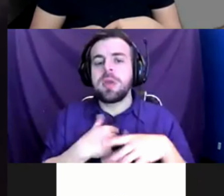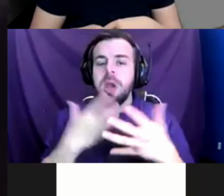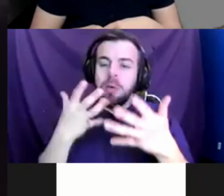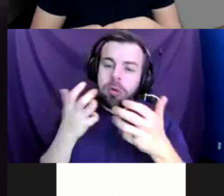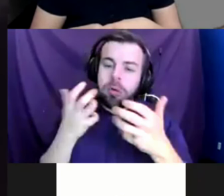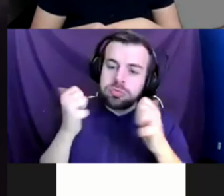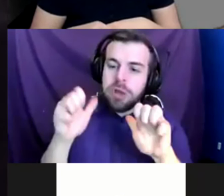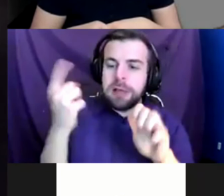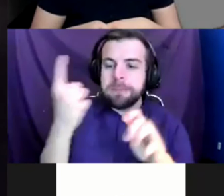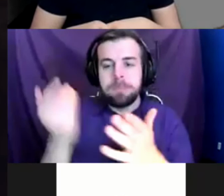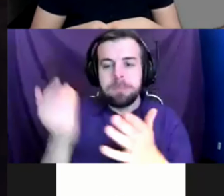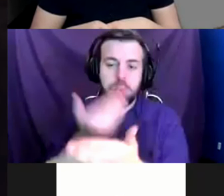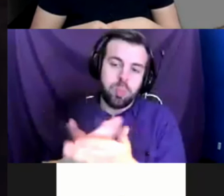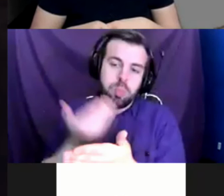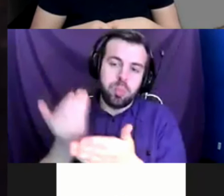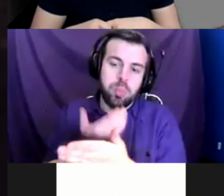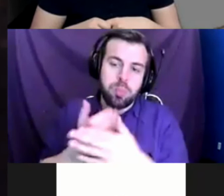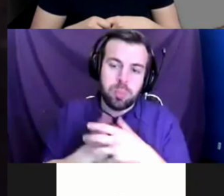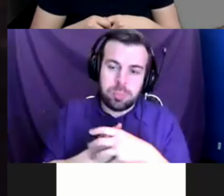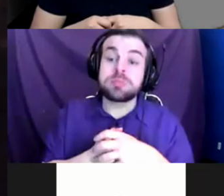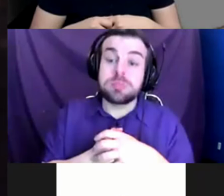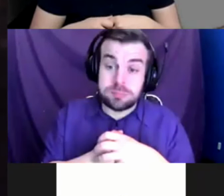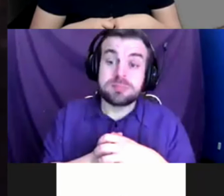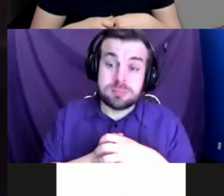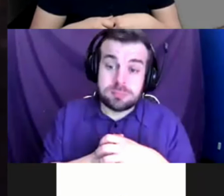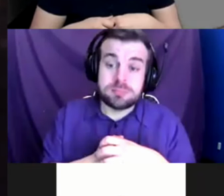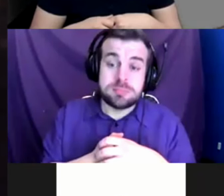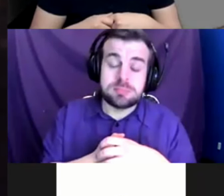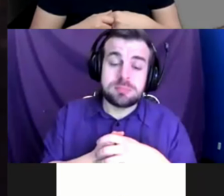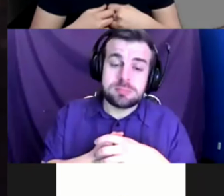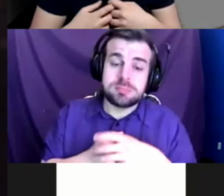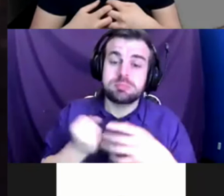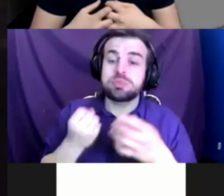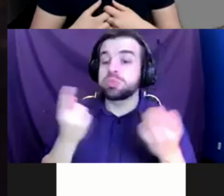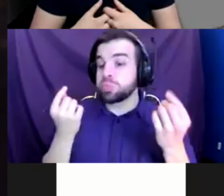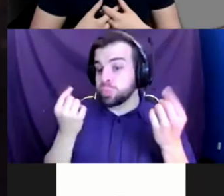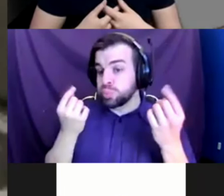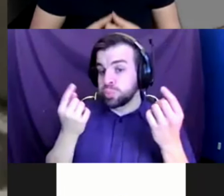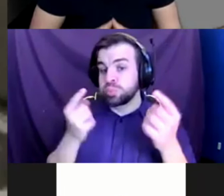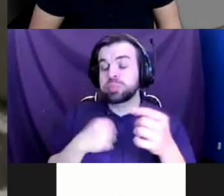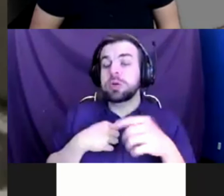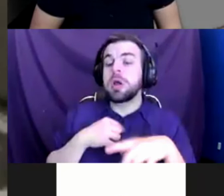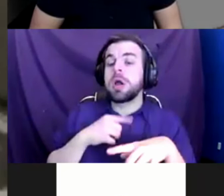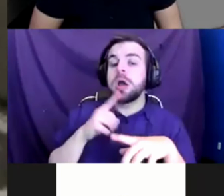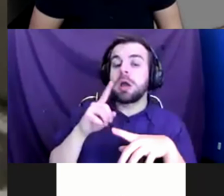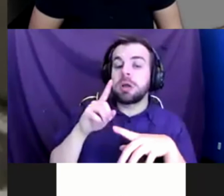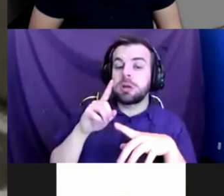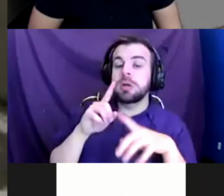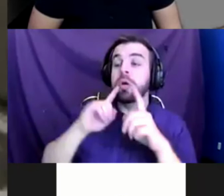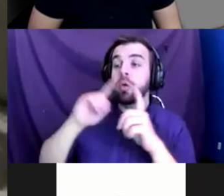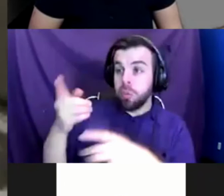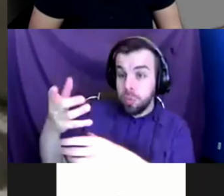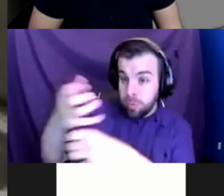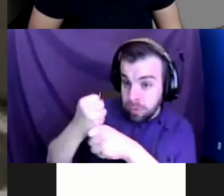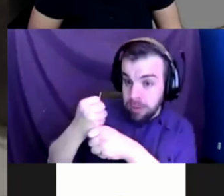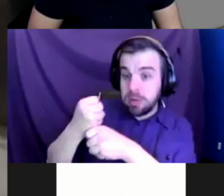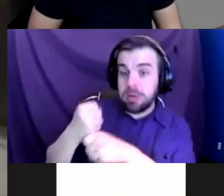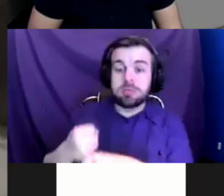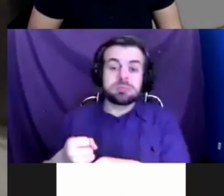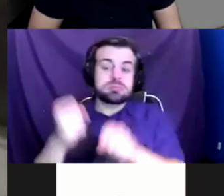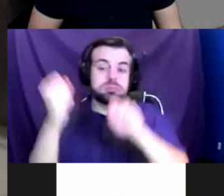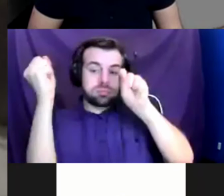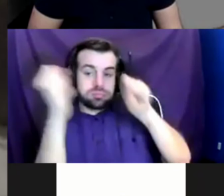what I do is I go get it and I put it in my air fryer in here and prop it. And